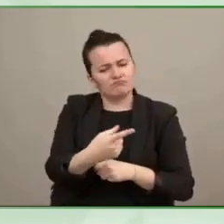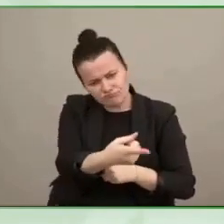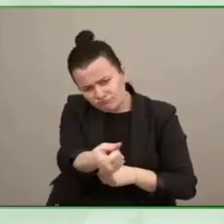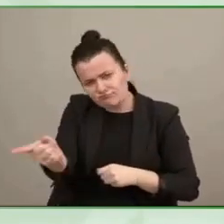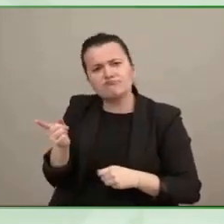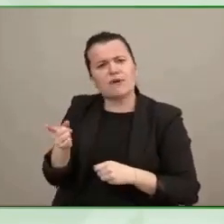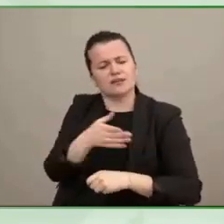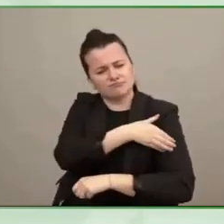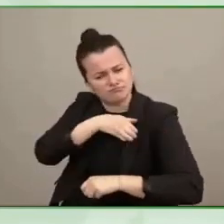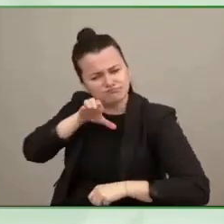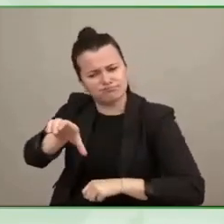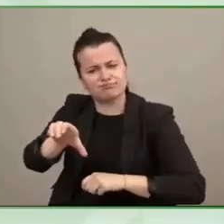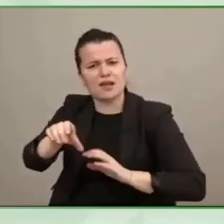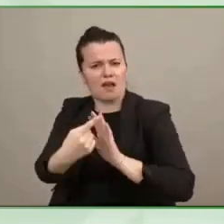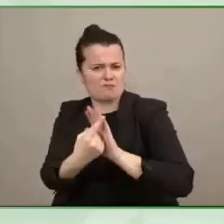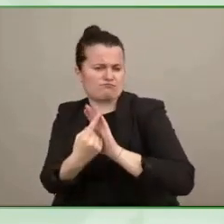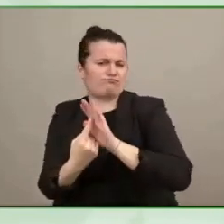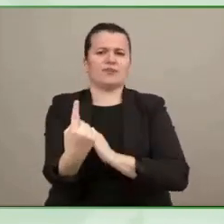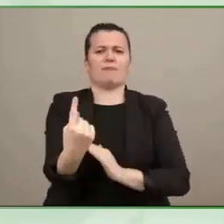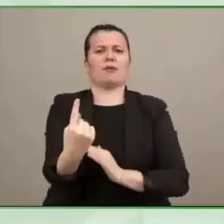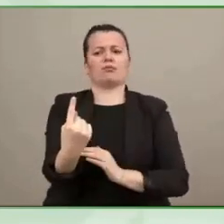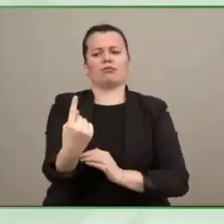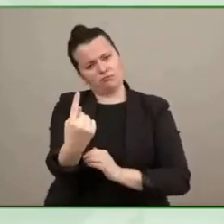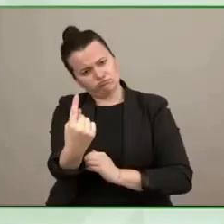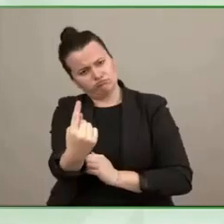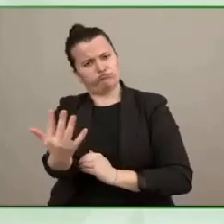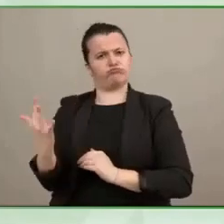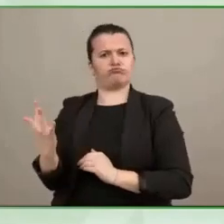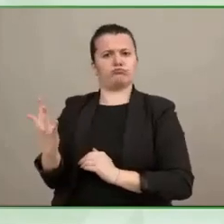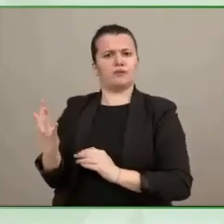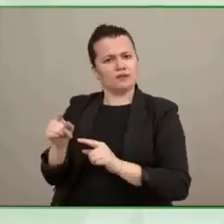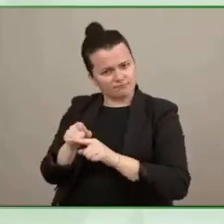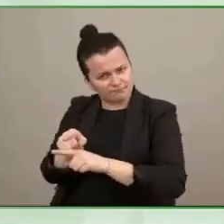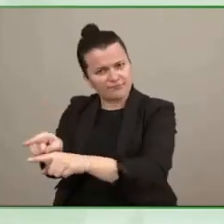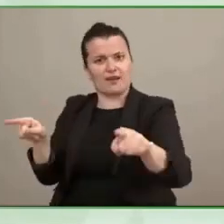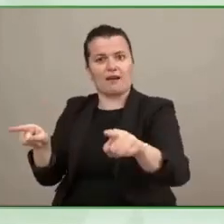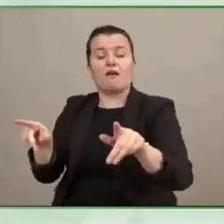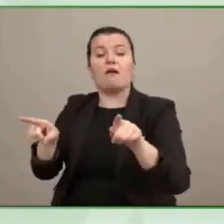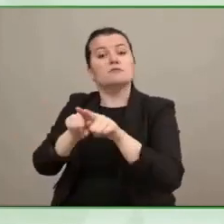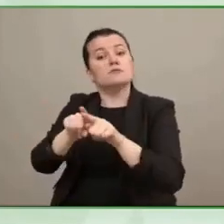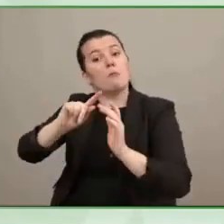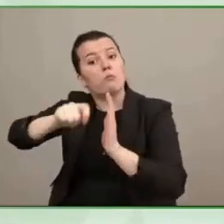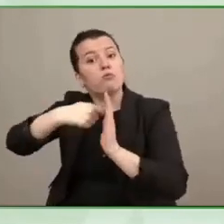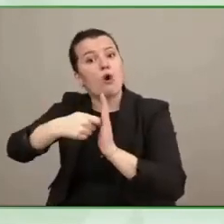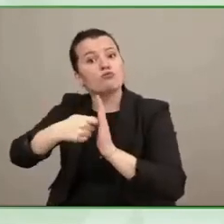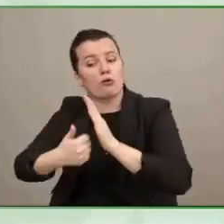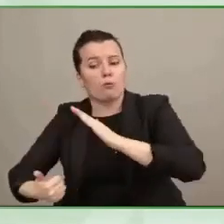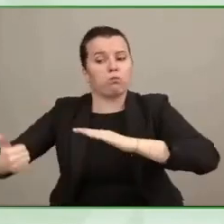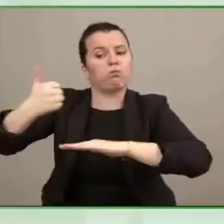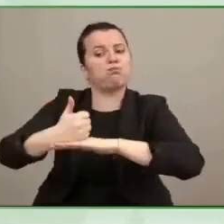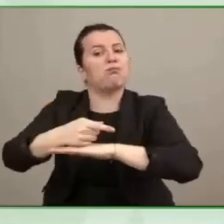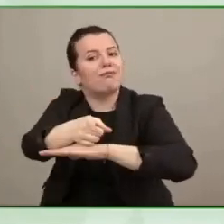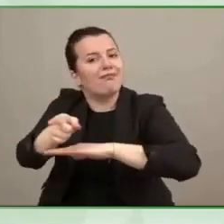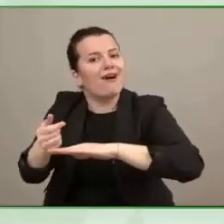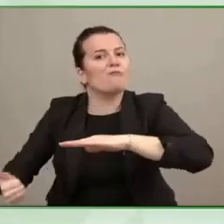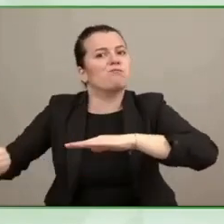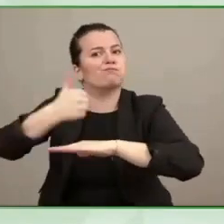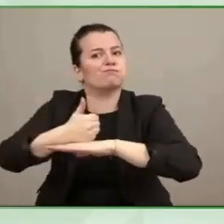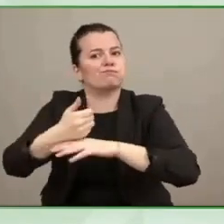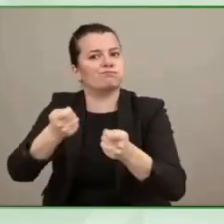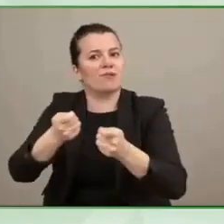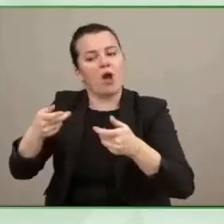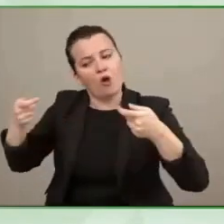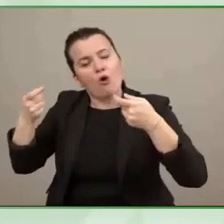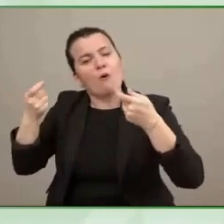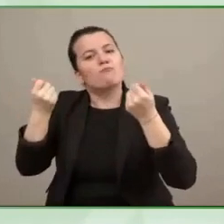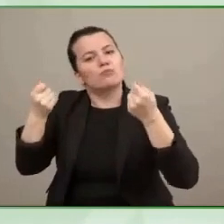run a project by a project by themselves when you have fund from the donor. About the